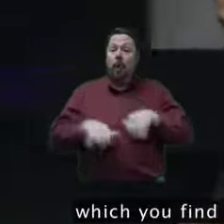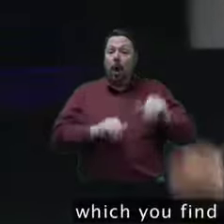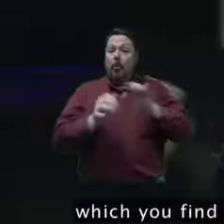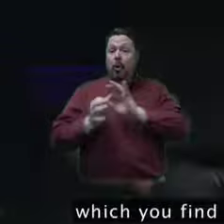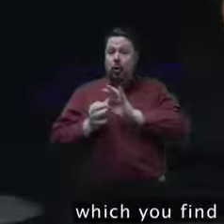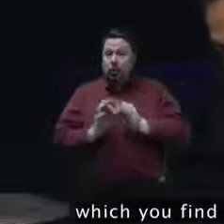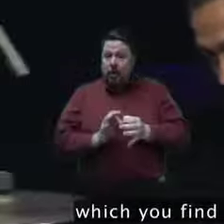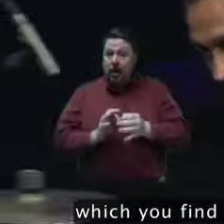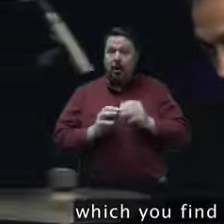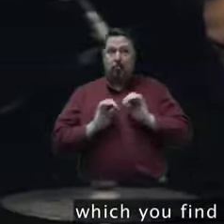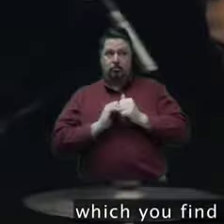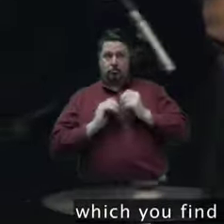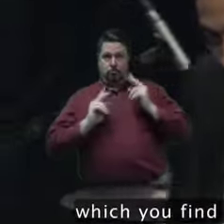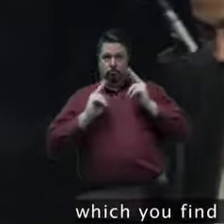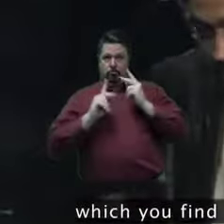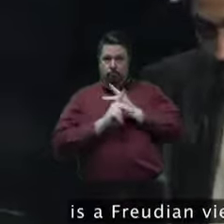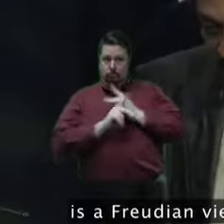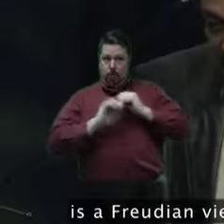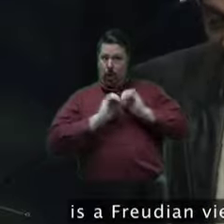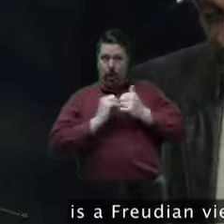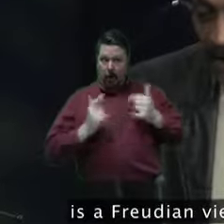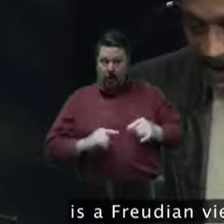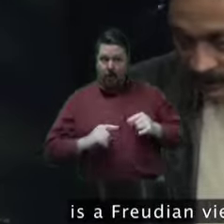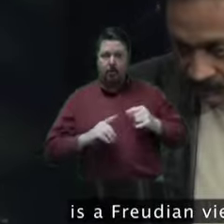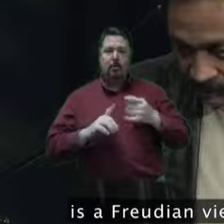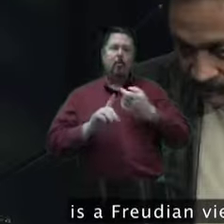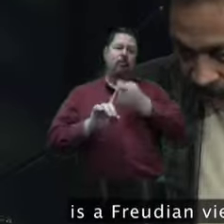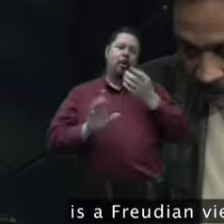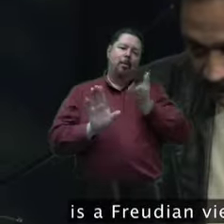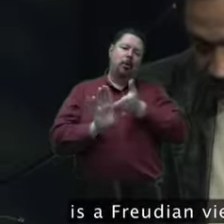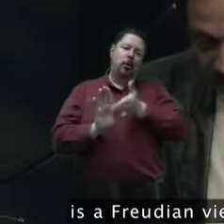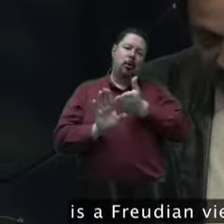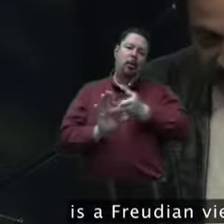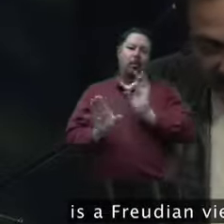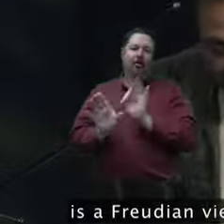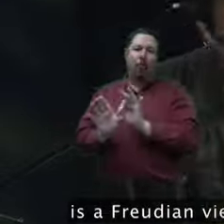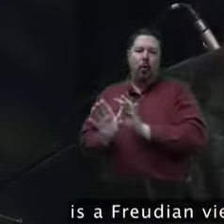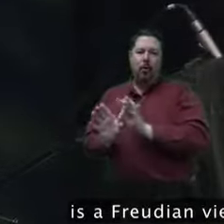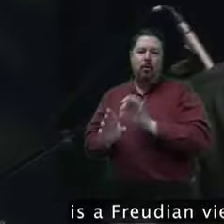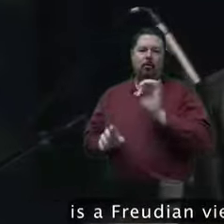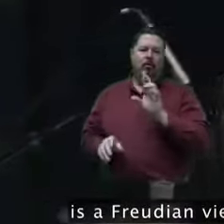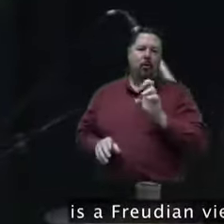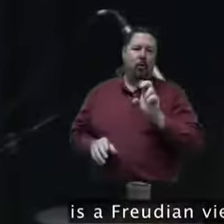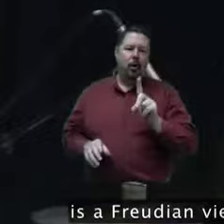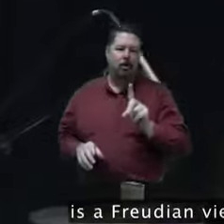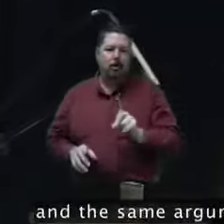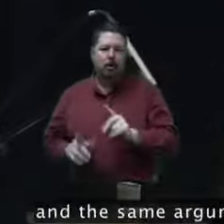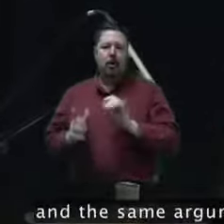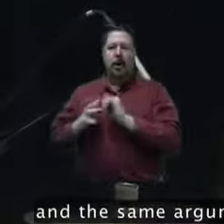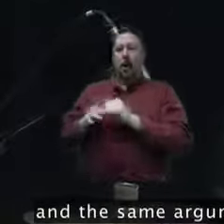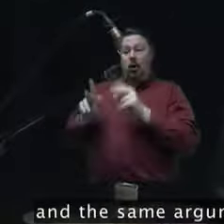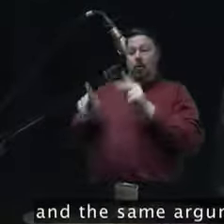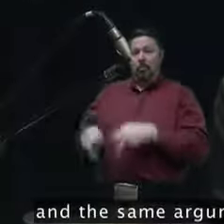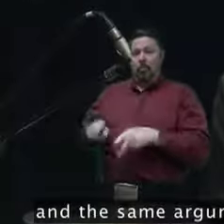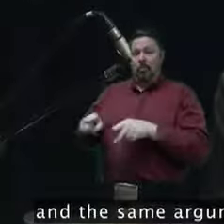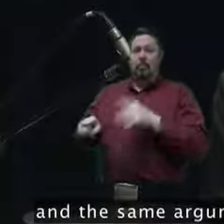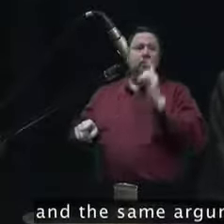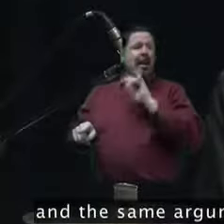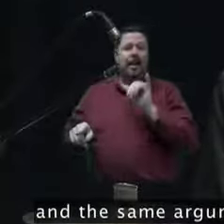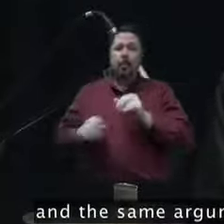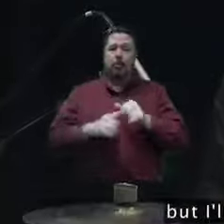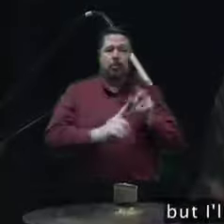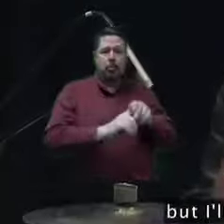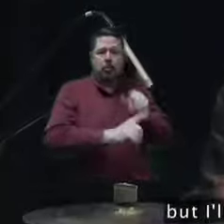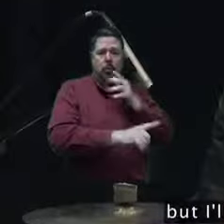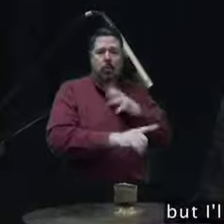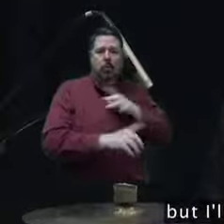of this, which you find in older psychiatry textbooks, is a Freudian view. And that is that this chap, and the same argument applies